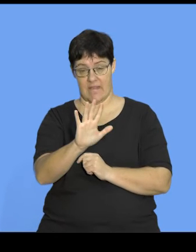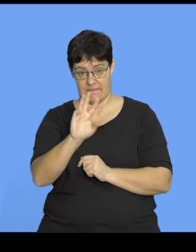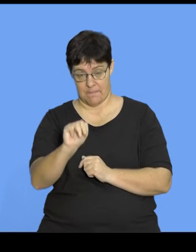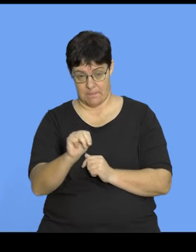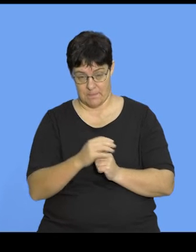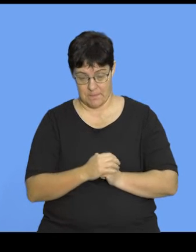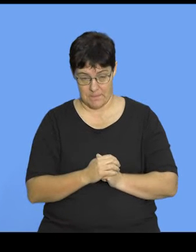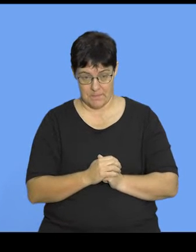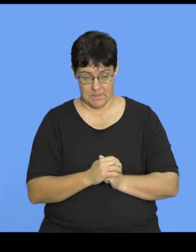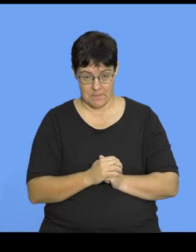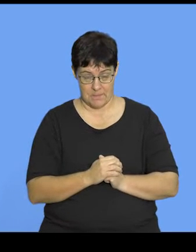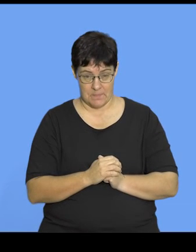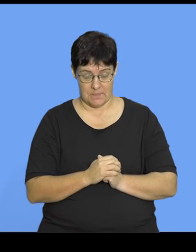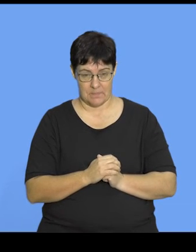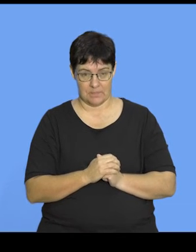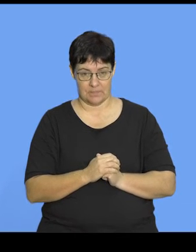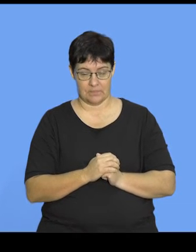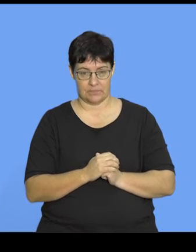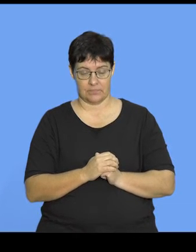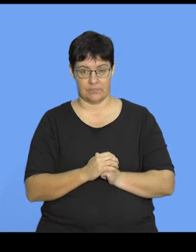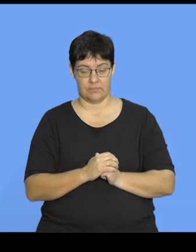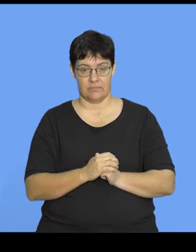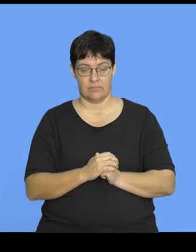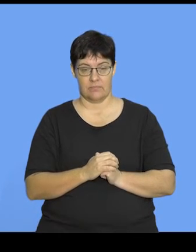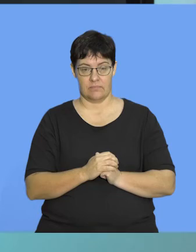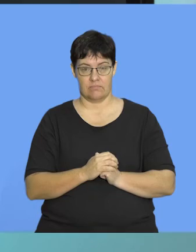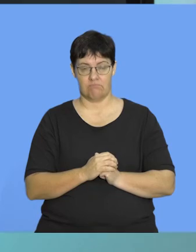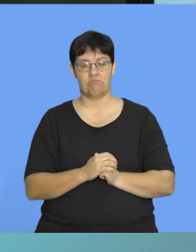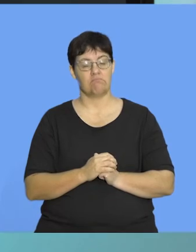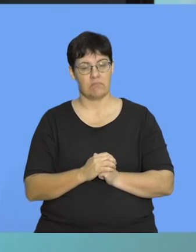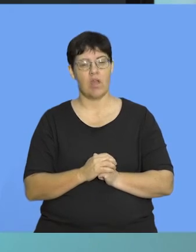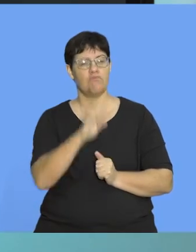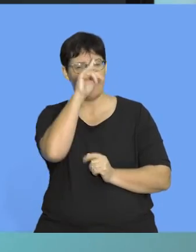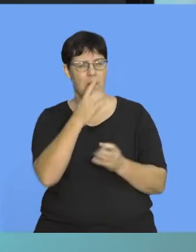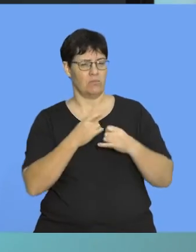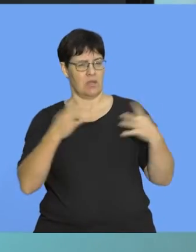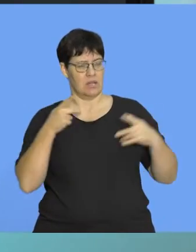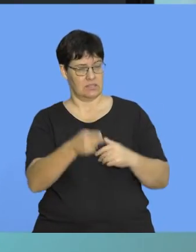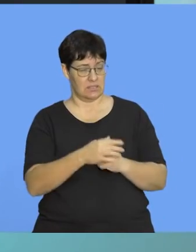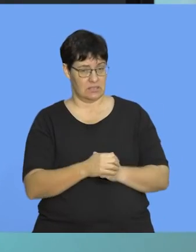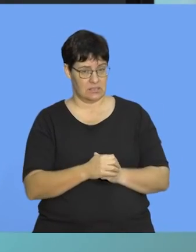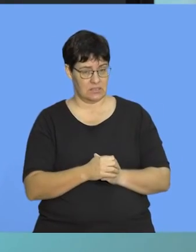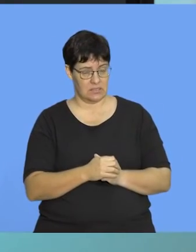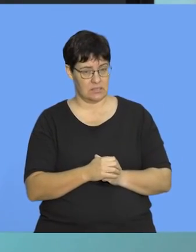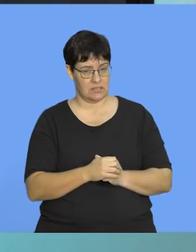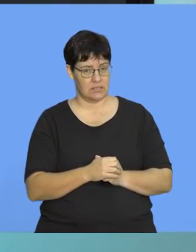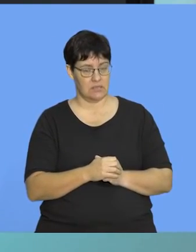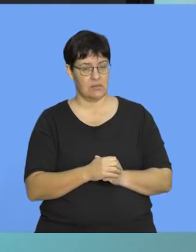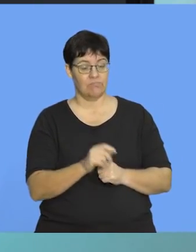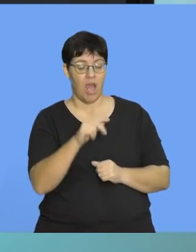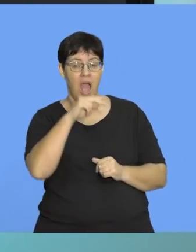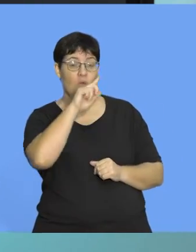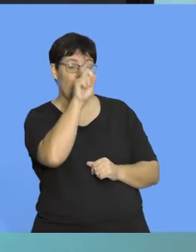to 0.5. Here, like I said when we started, you need to read